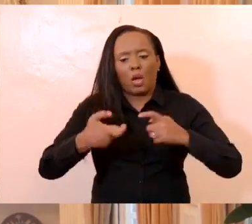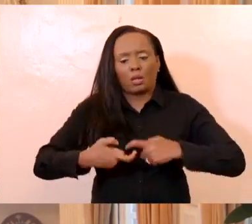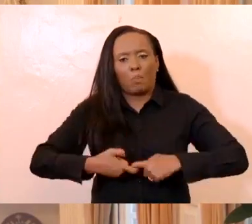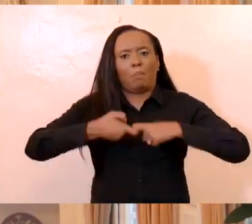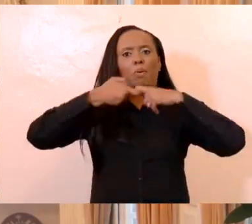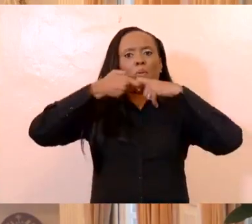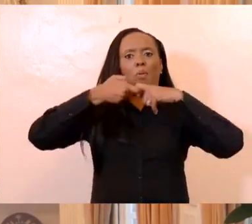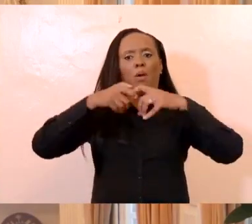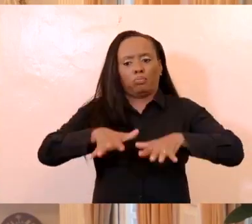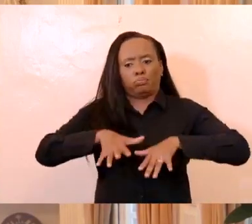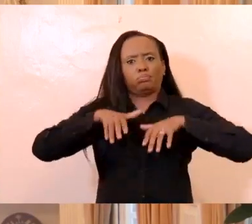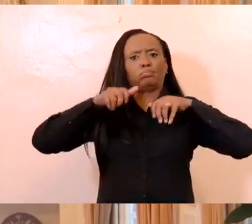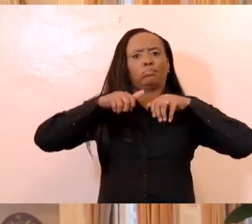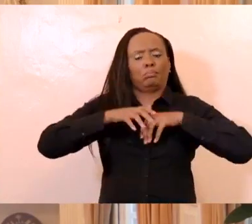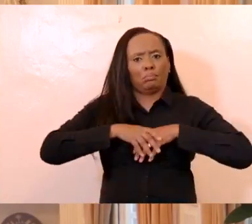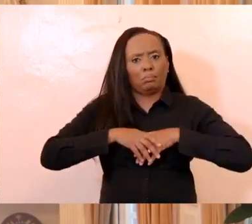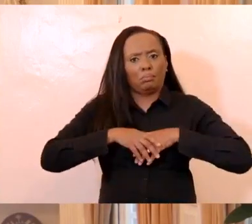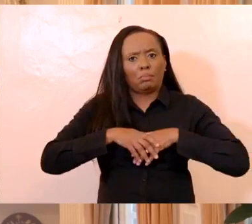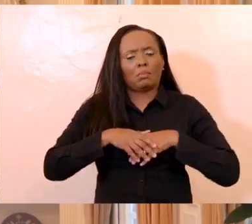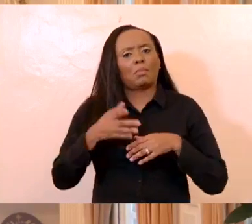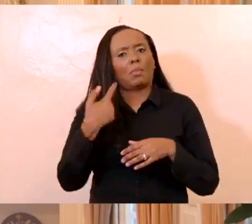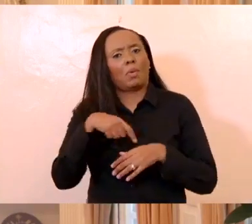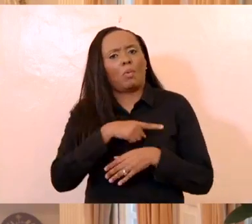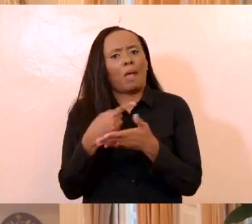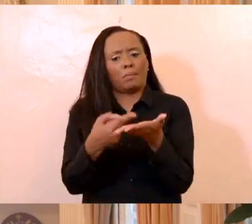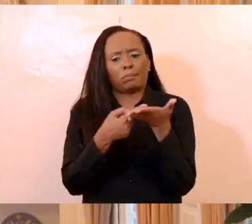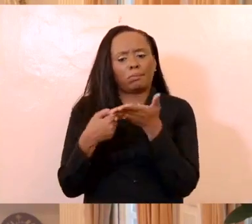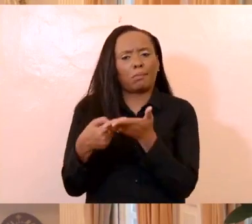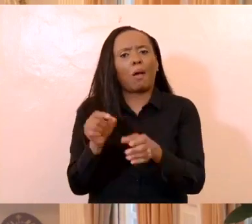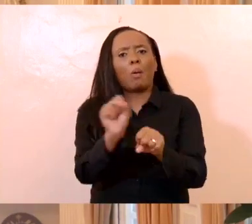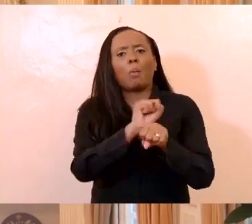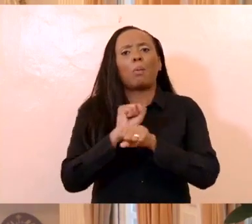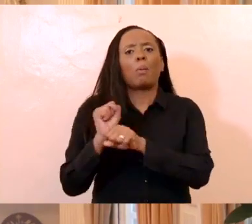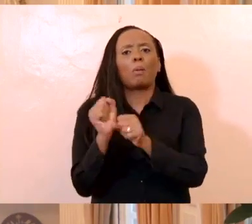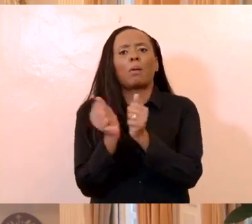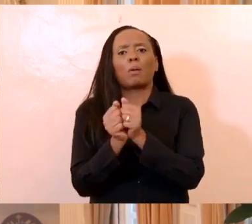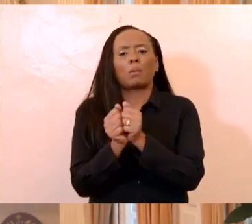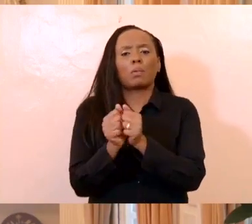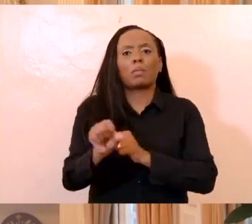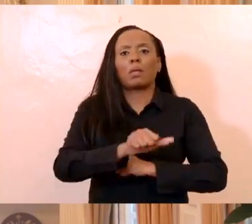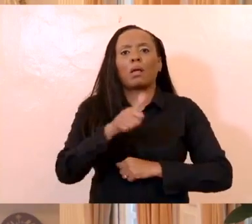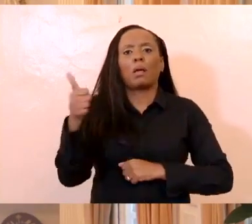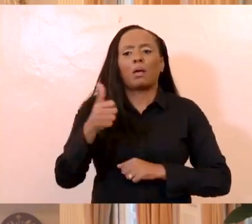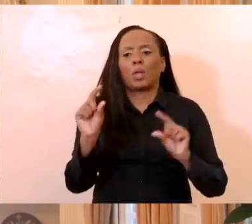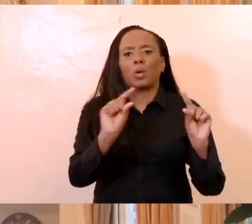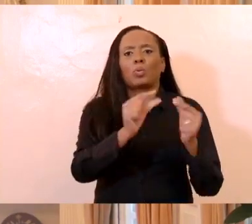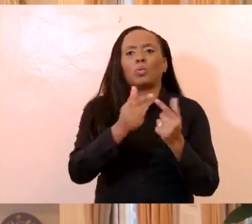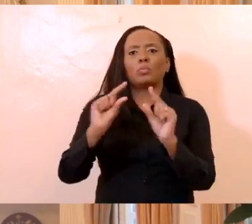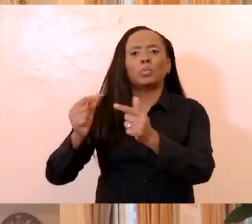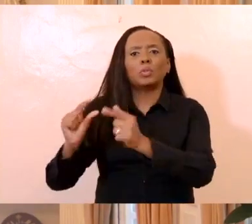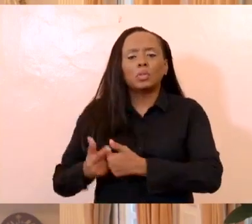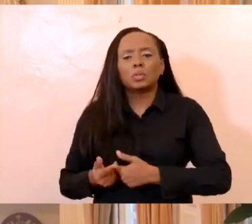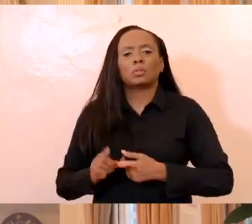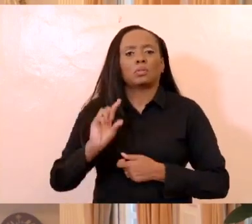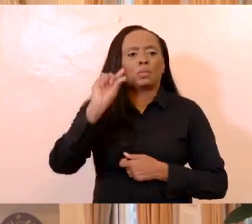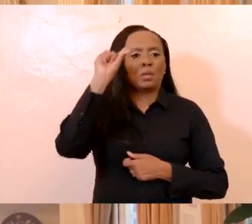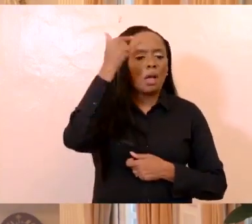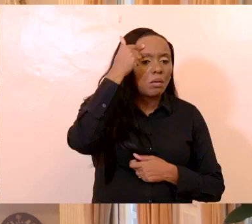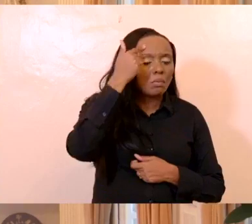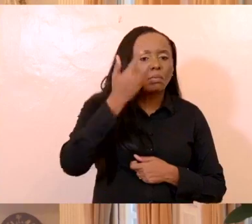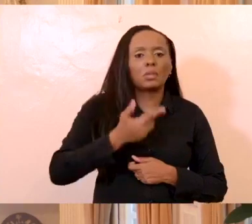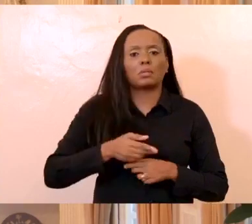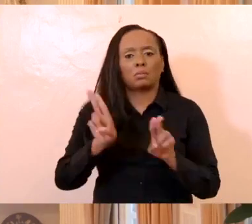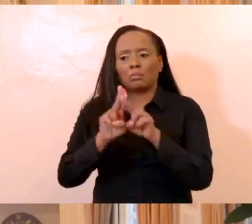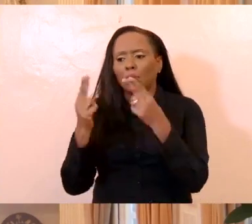We intend to work in collaboration and in consultation with relevant stakeholders from government, civil society, and